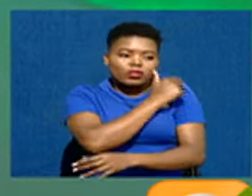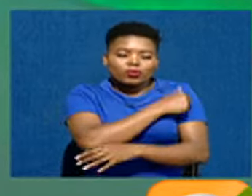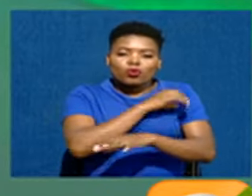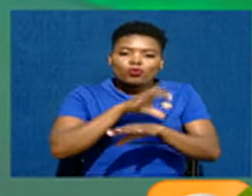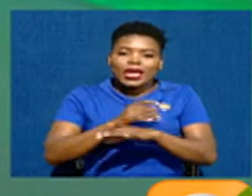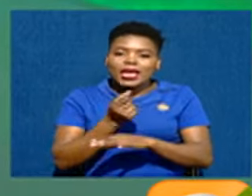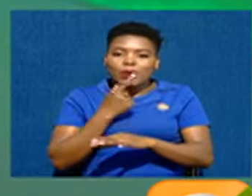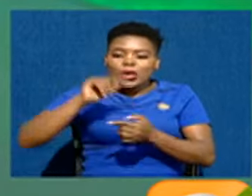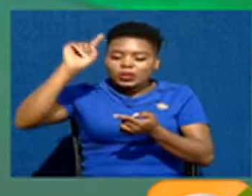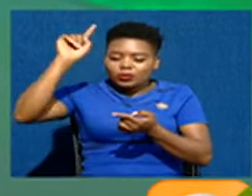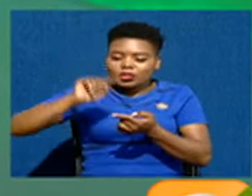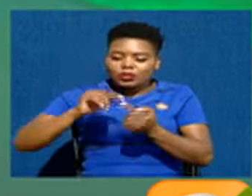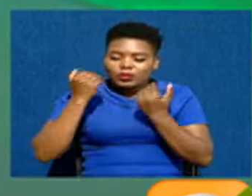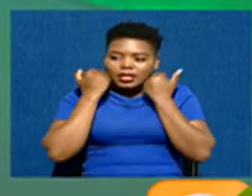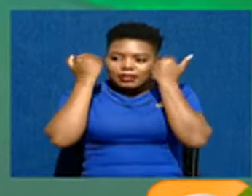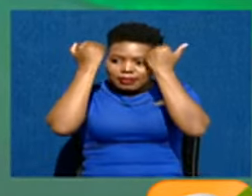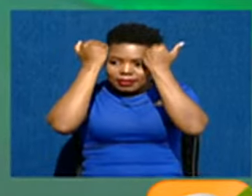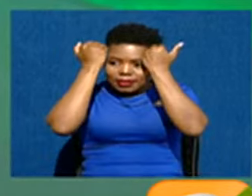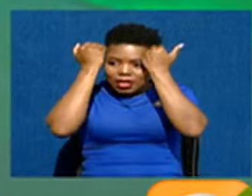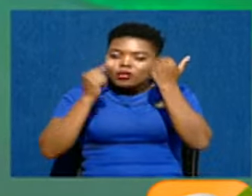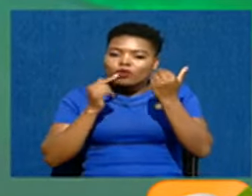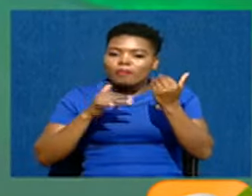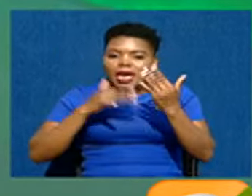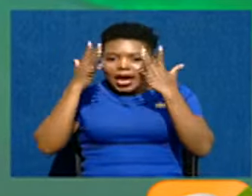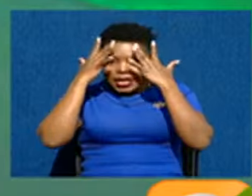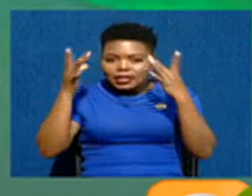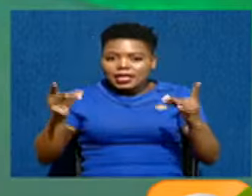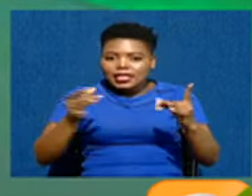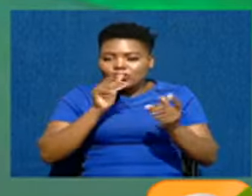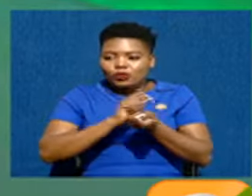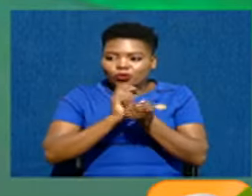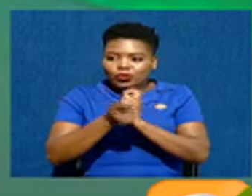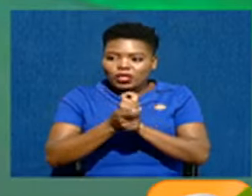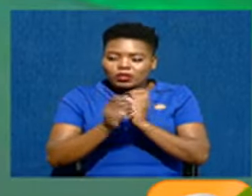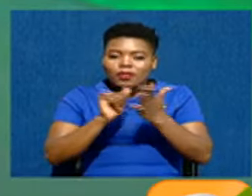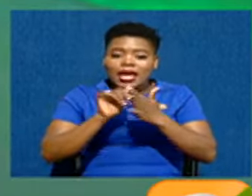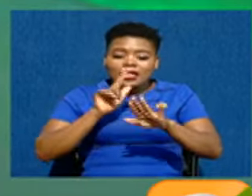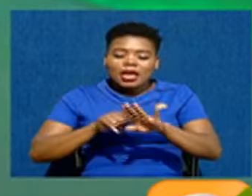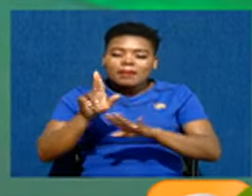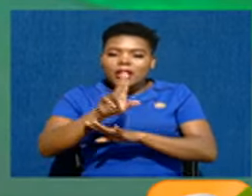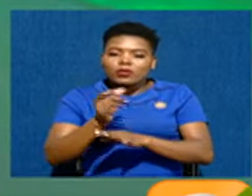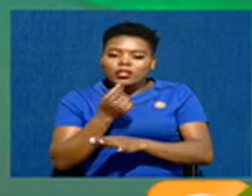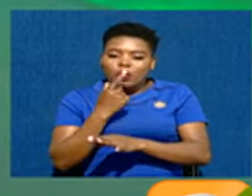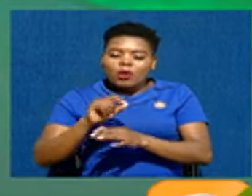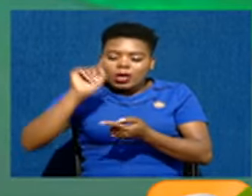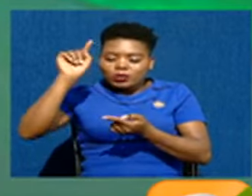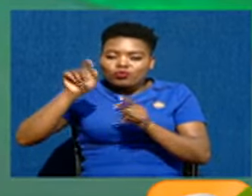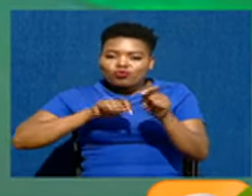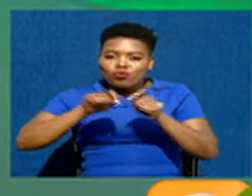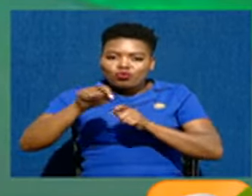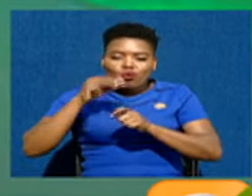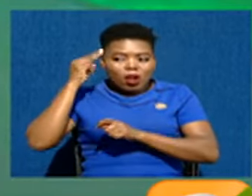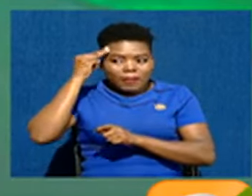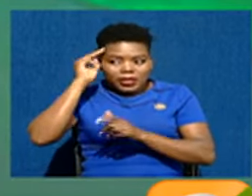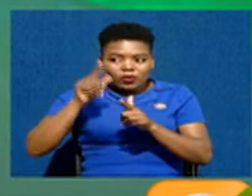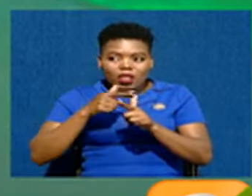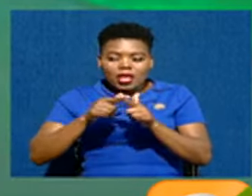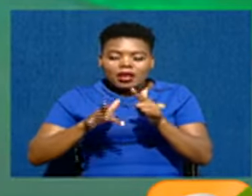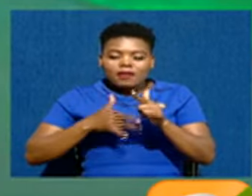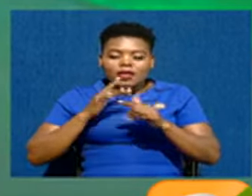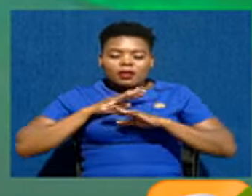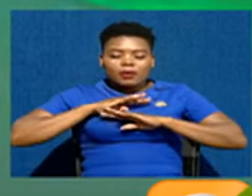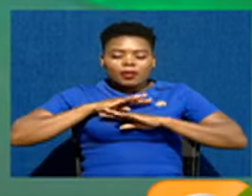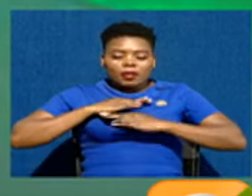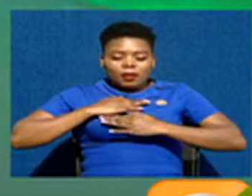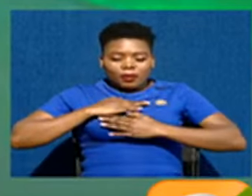experiencing change, mm-hmm. even me, myself. So I felt a lot, a big improvement. Yeah. Even the next clinic, when I went to see